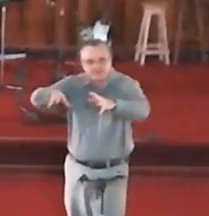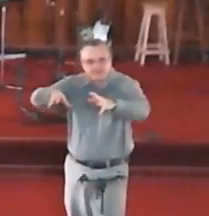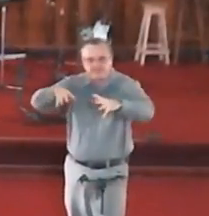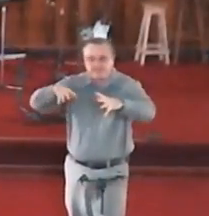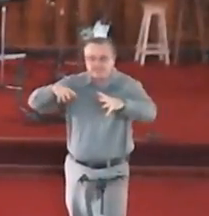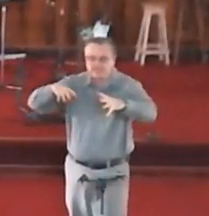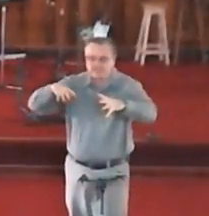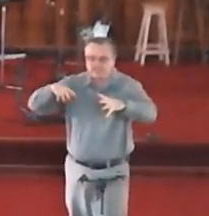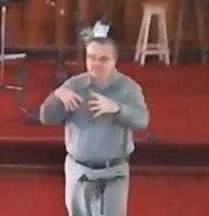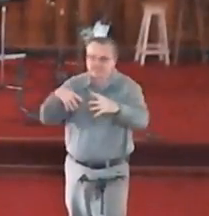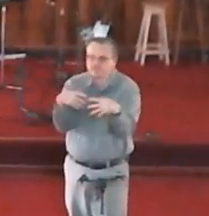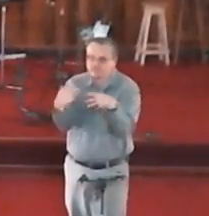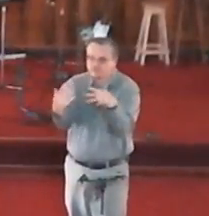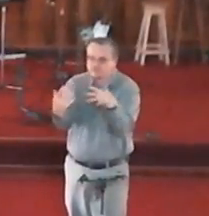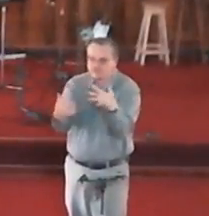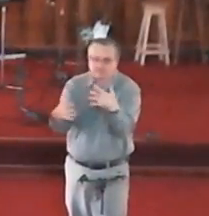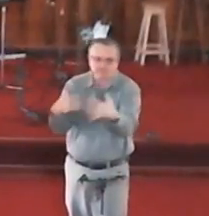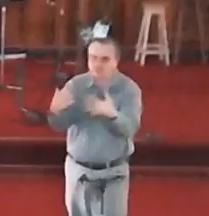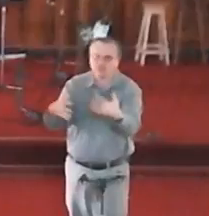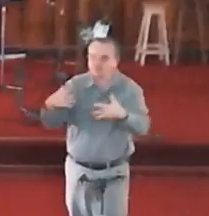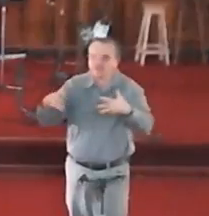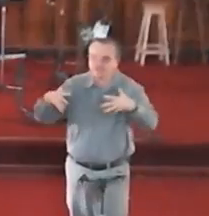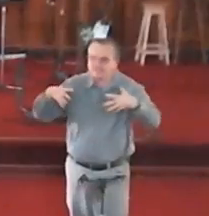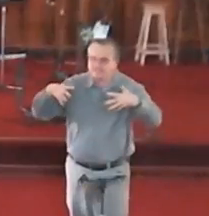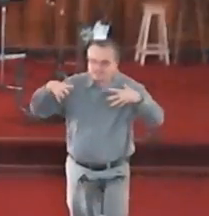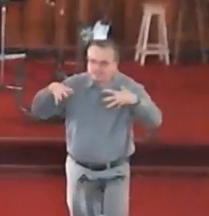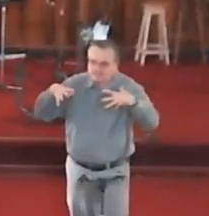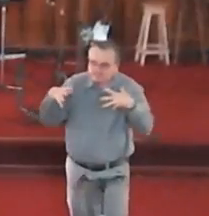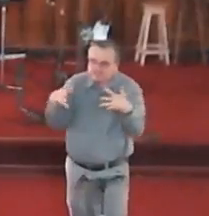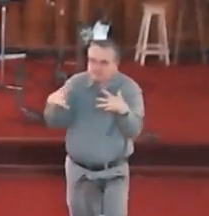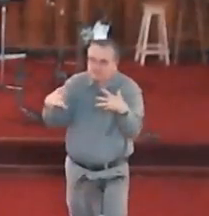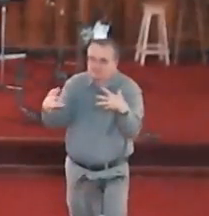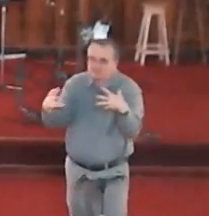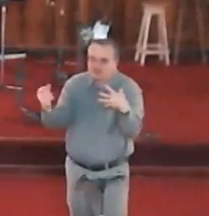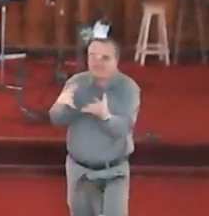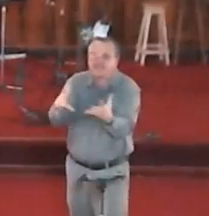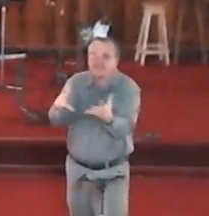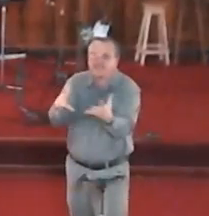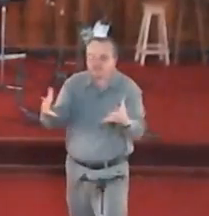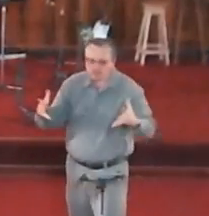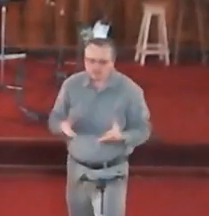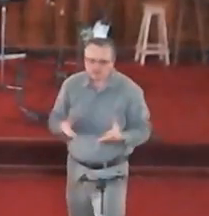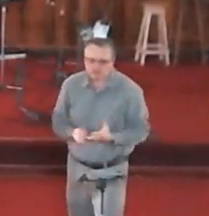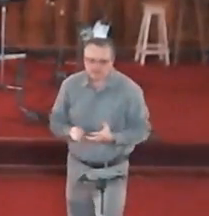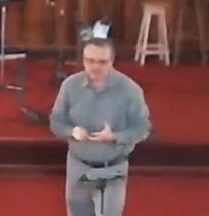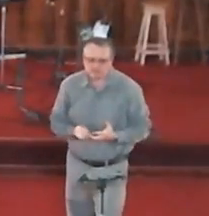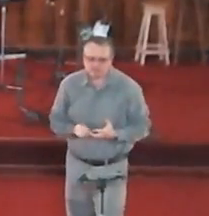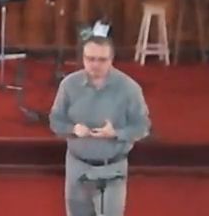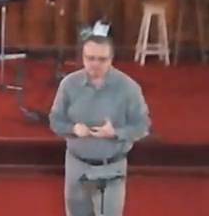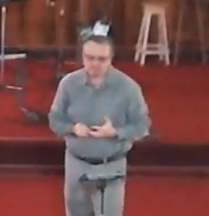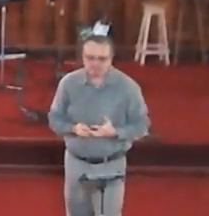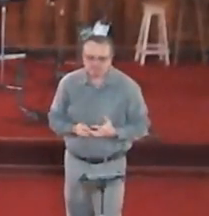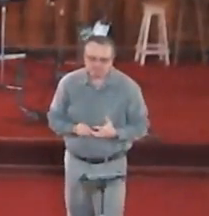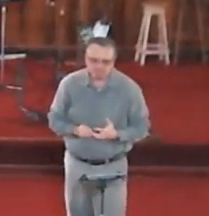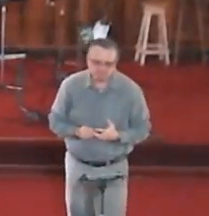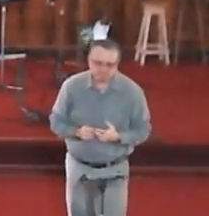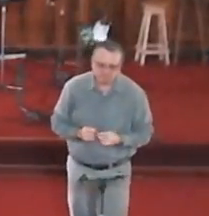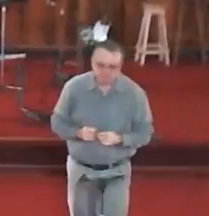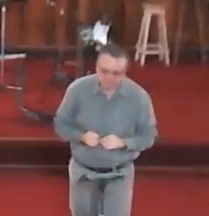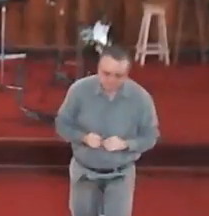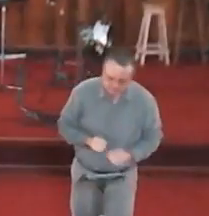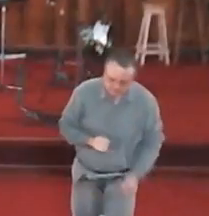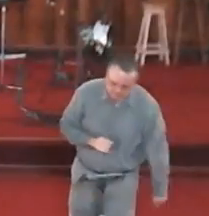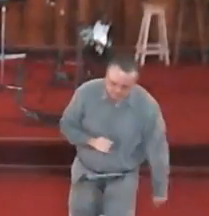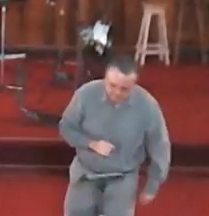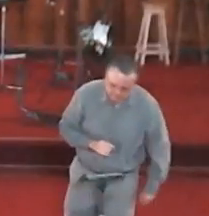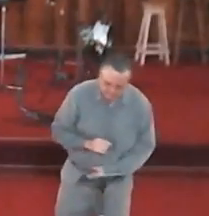después de que empezó a comer y ya alguien le habló. So this was in Damascus, and after the